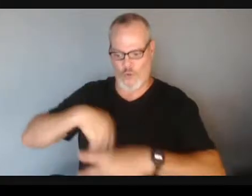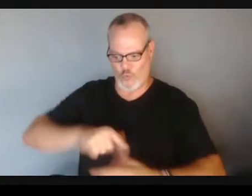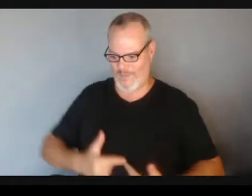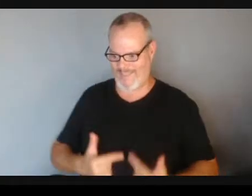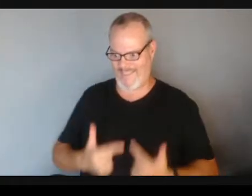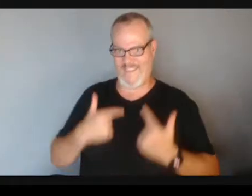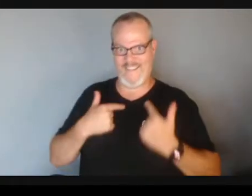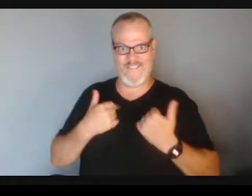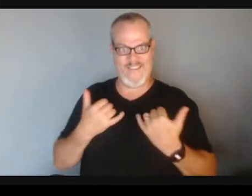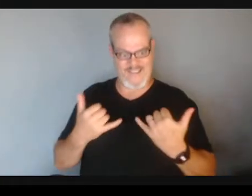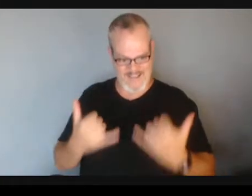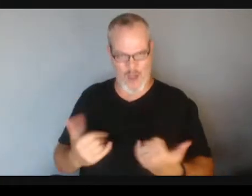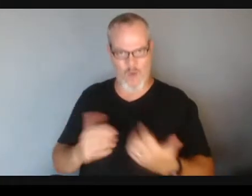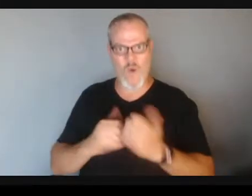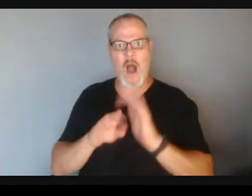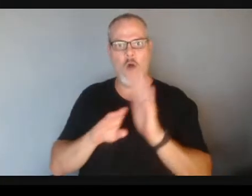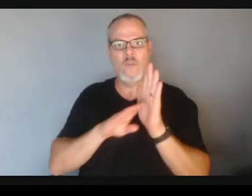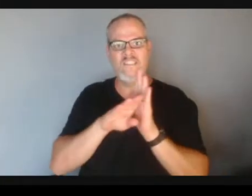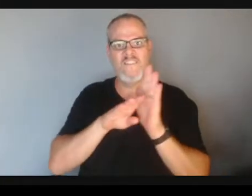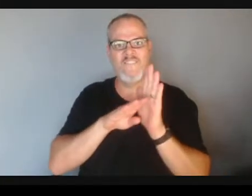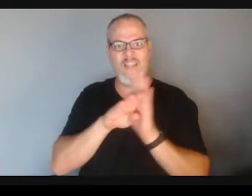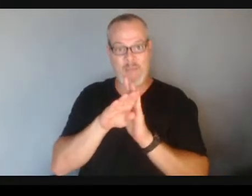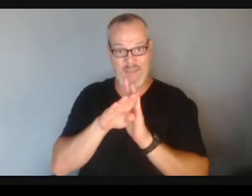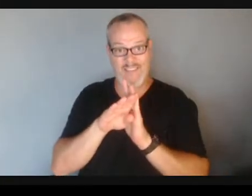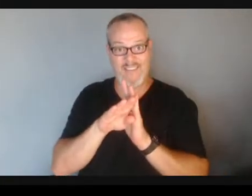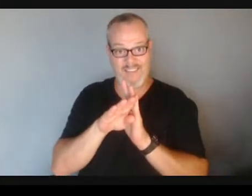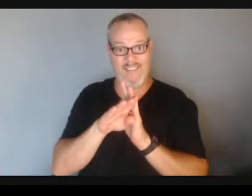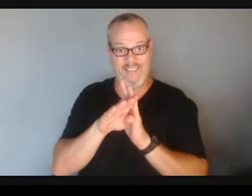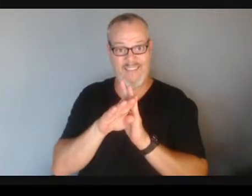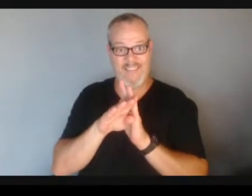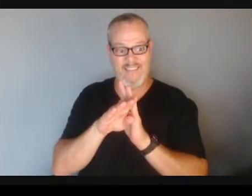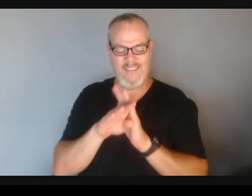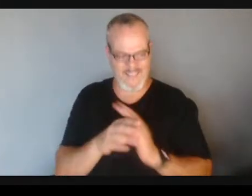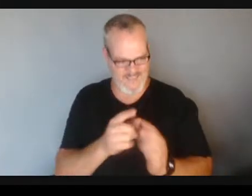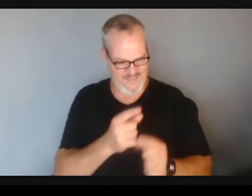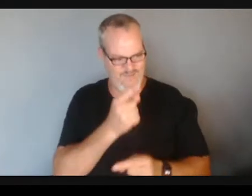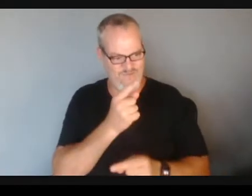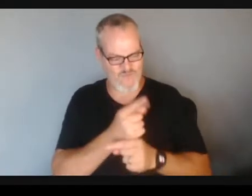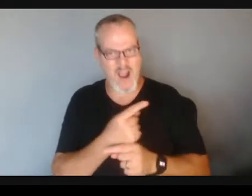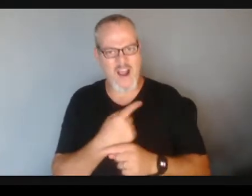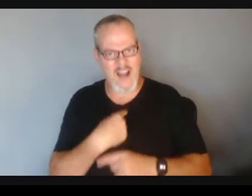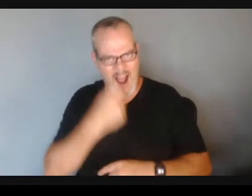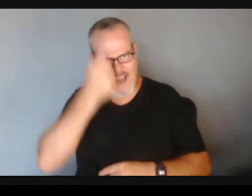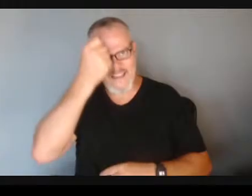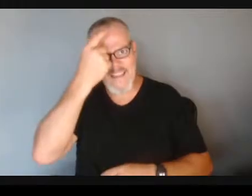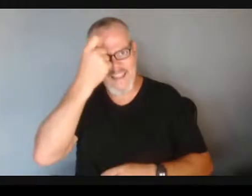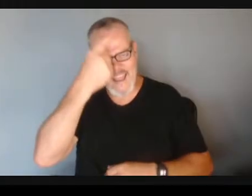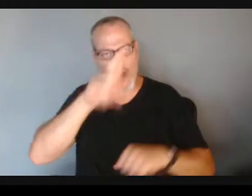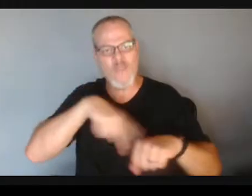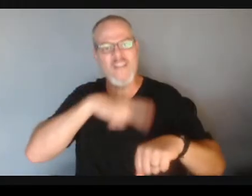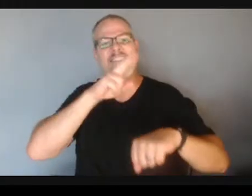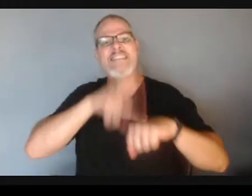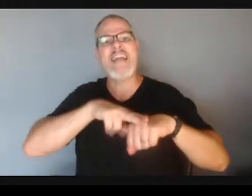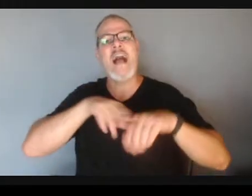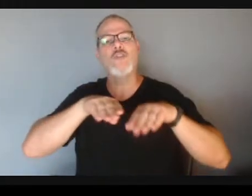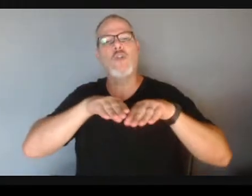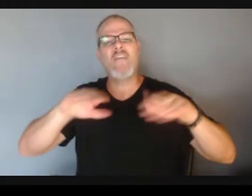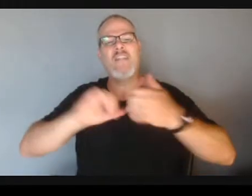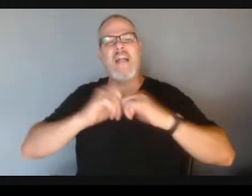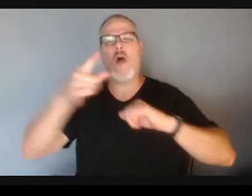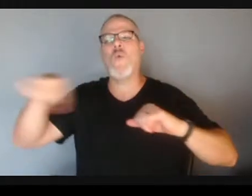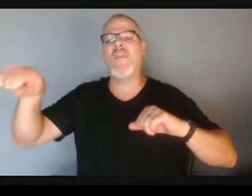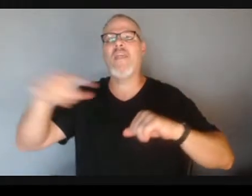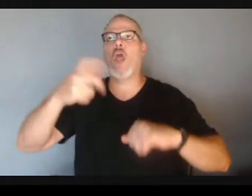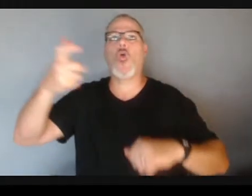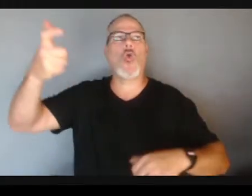ourselves in is developing. Mm-hmm. What do you think, Lou? Yeah, I get on the national level how they just grab